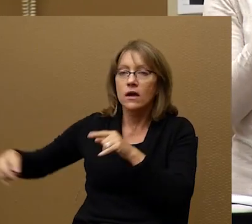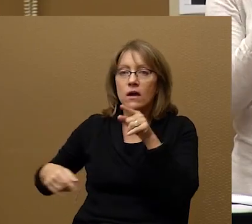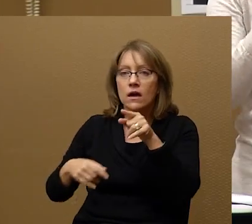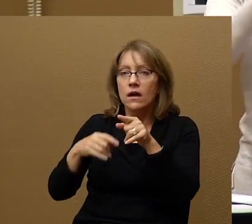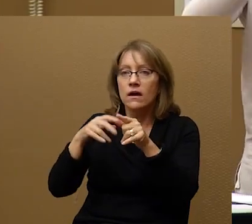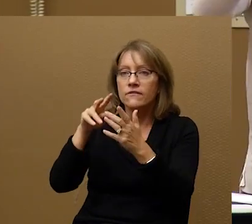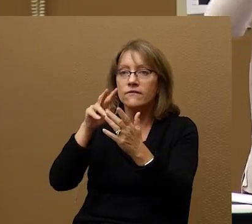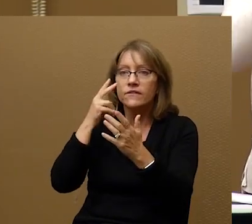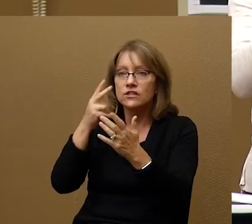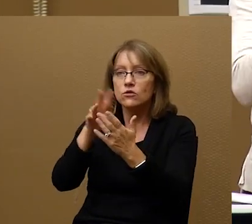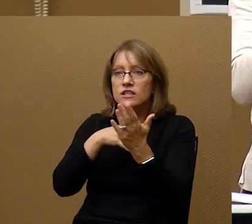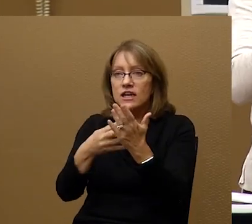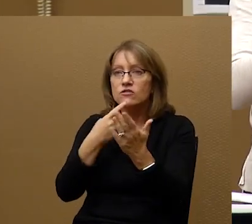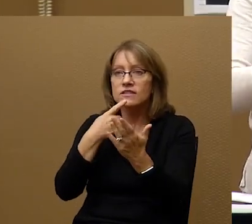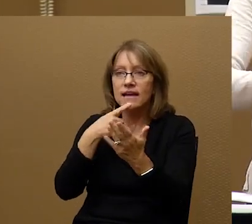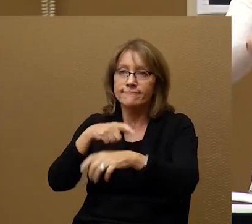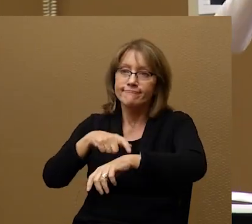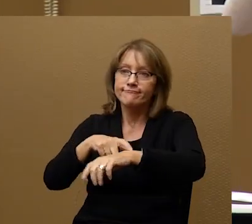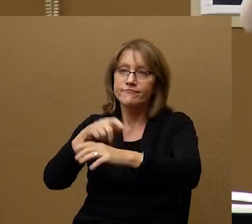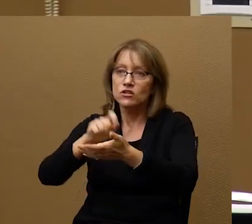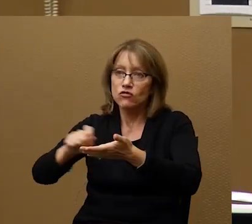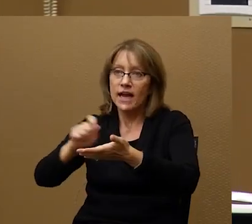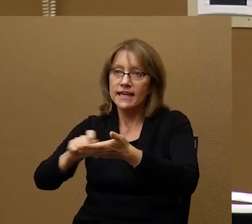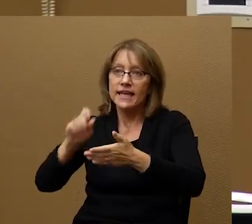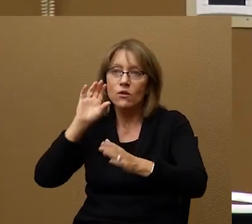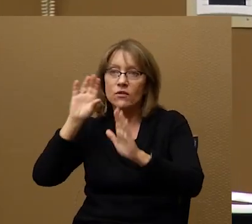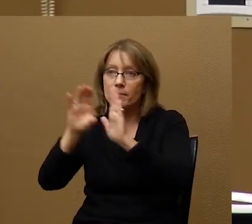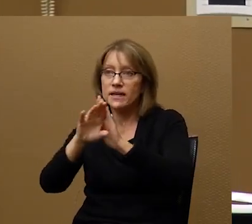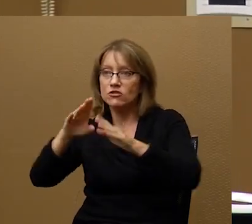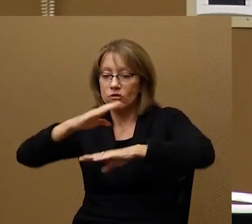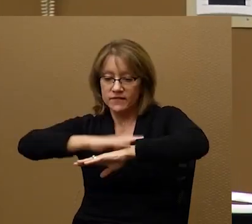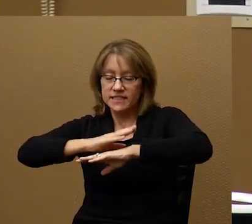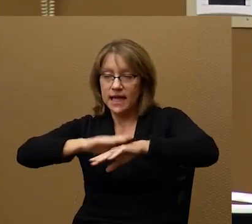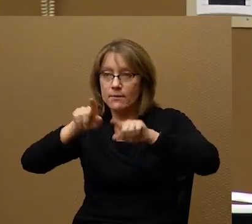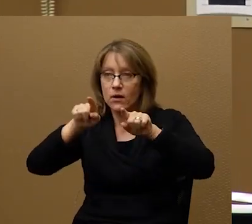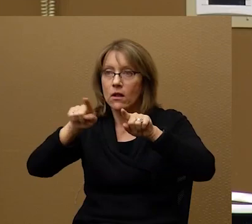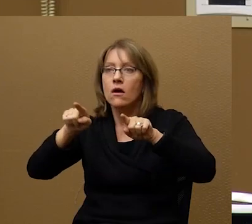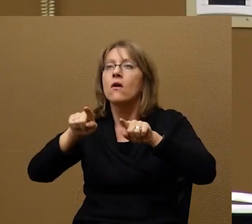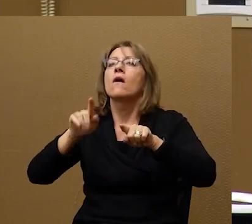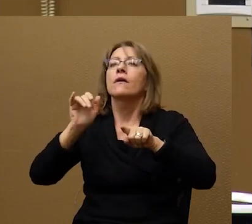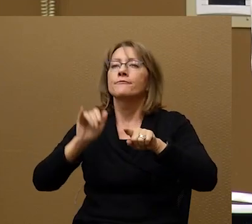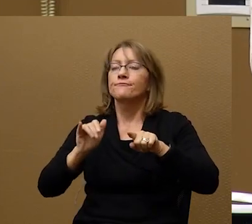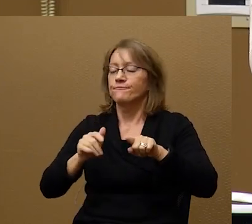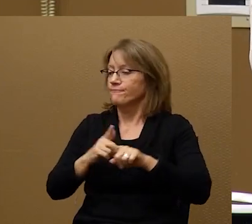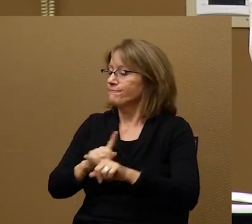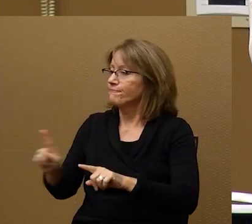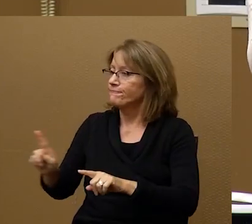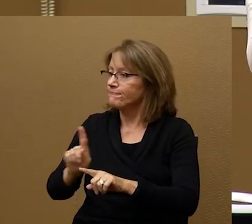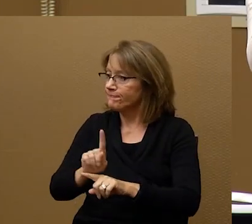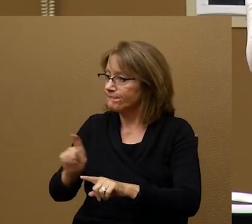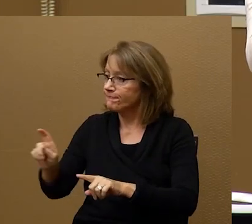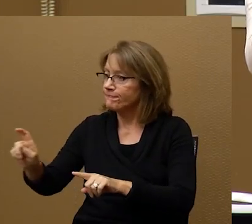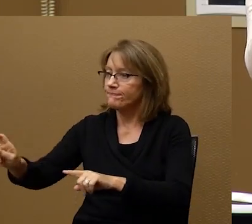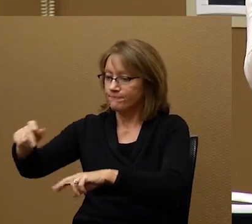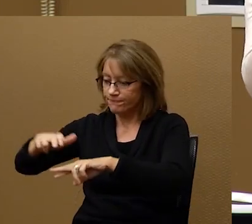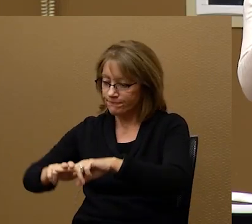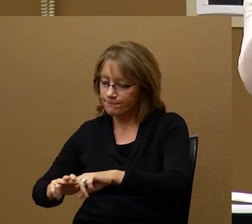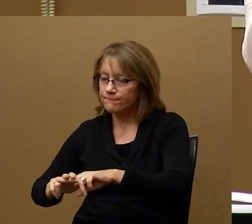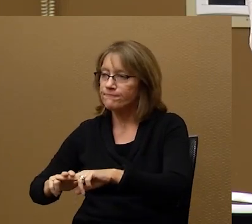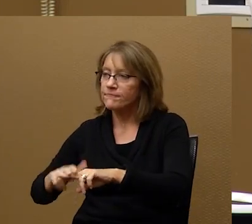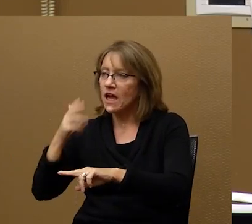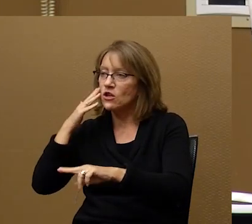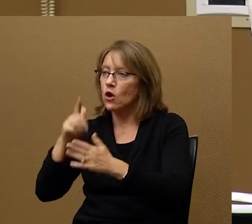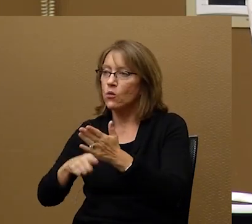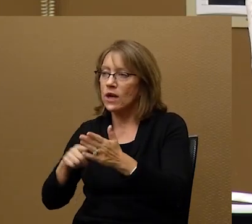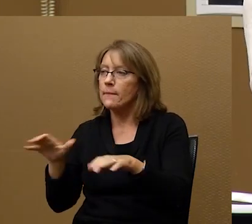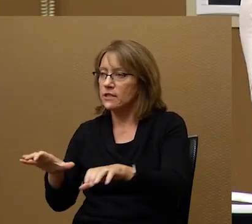doing writing, and there's a picture of the table, I can go over there and match the picture, and then I know what I'm going to do. Typically,